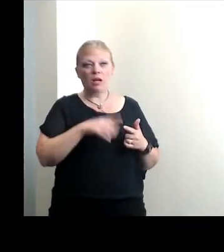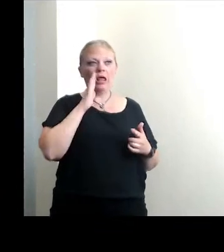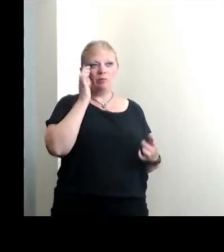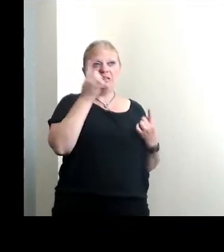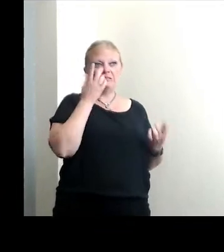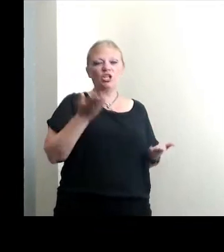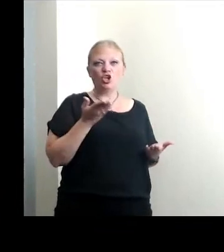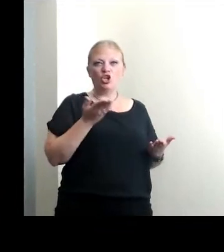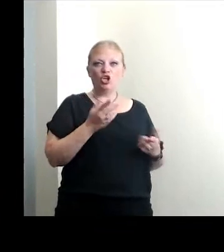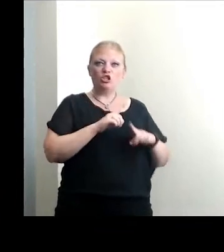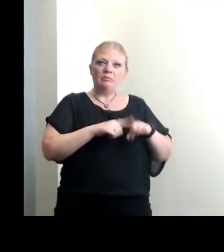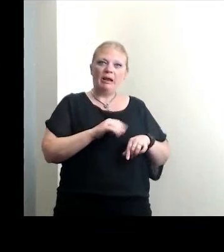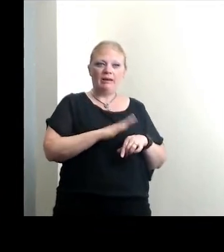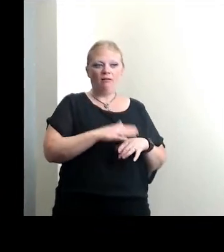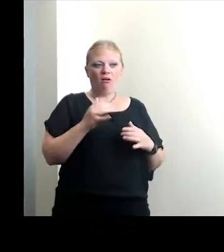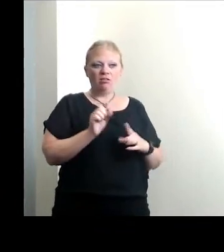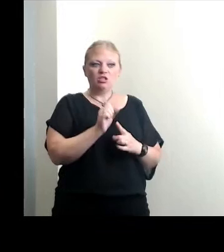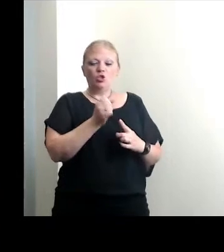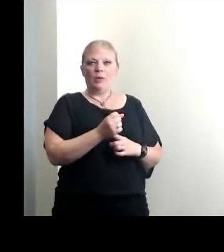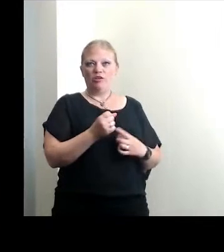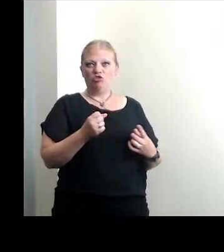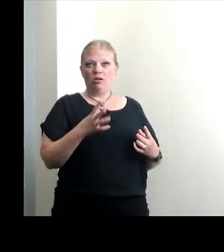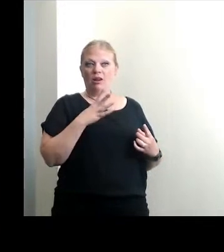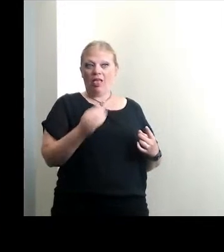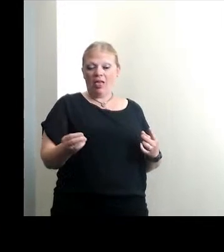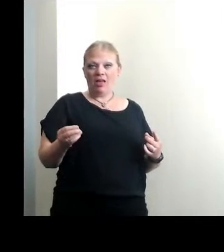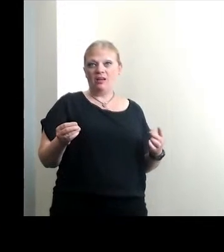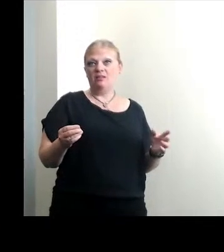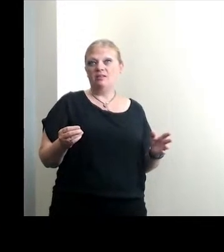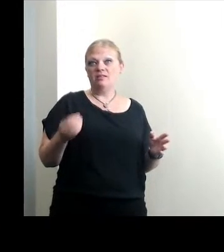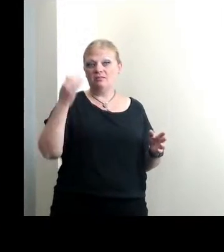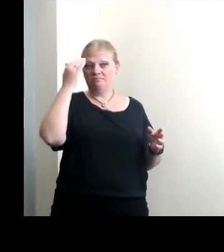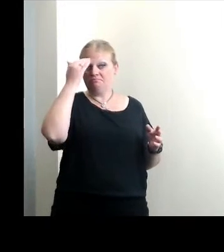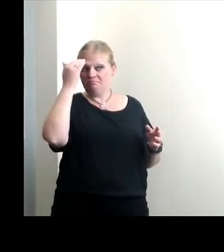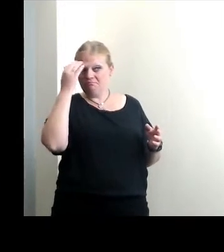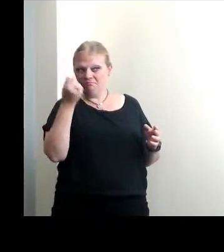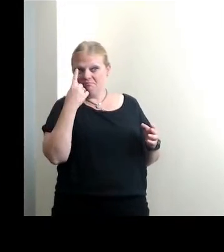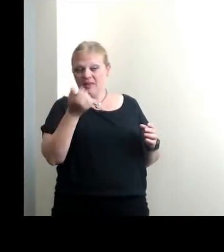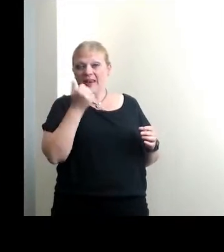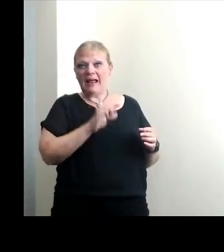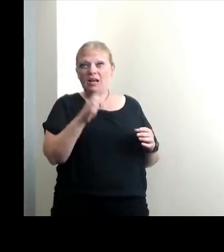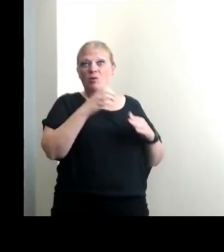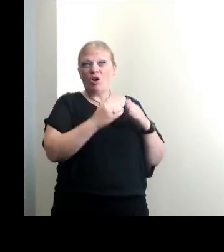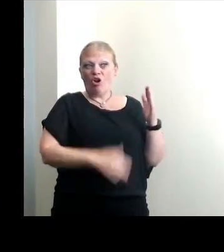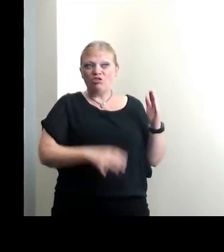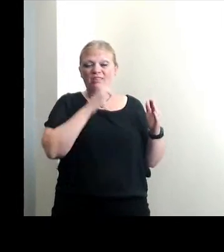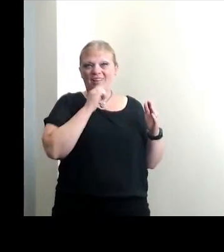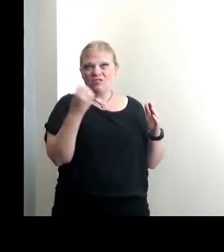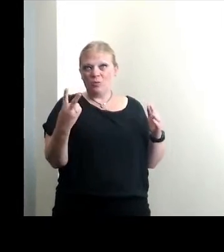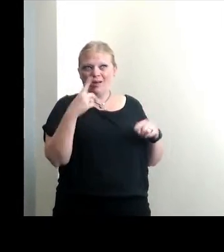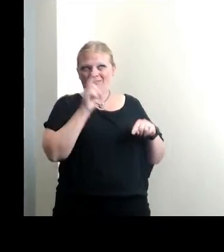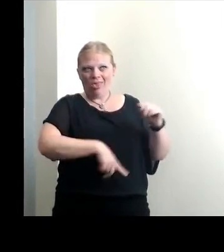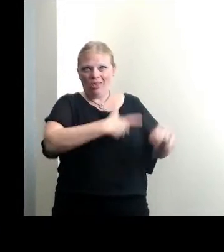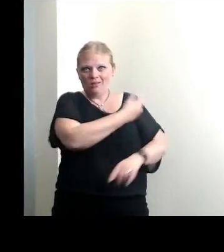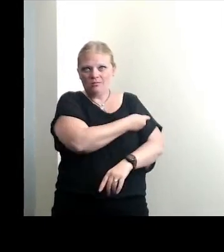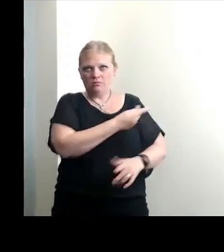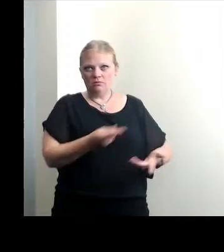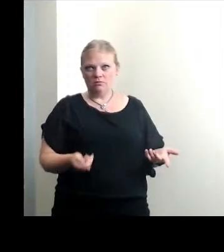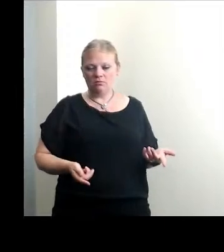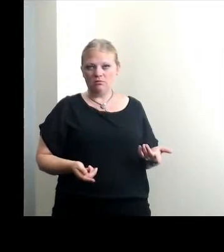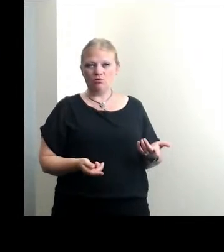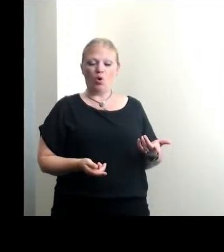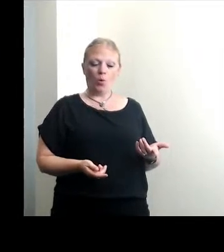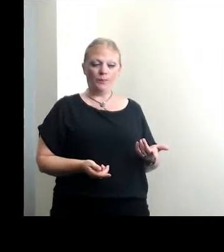here based on our current situation and the knowledge that anyone under the age of 12 cannot get vaccinated. And